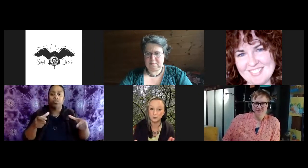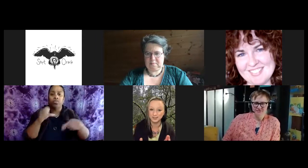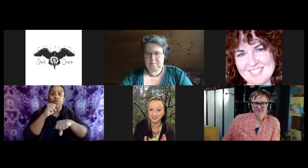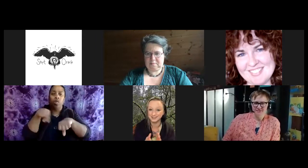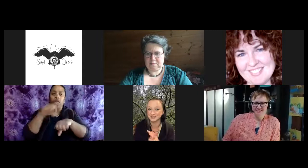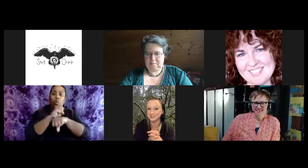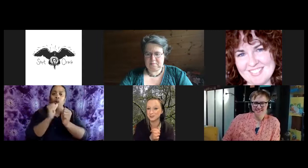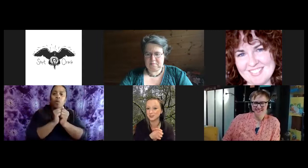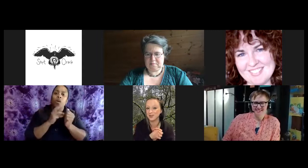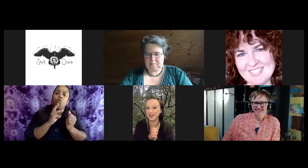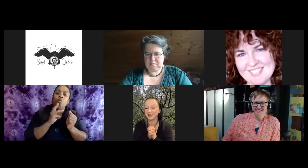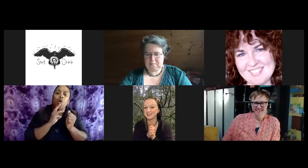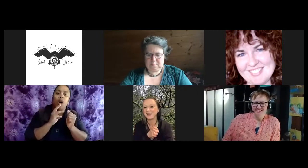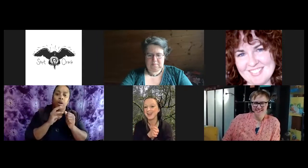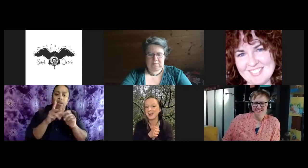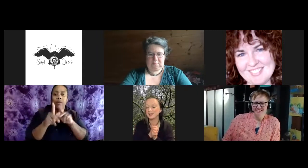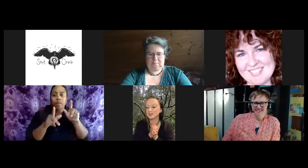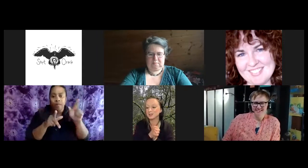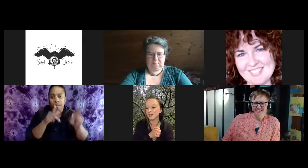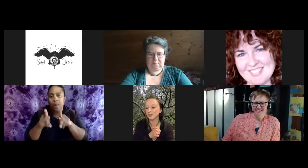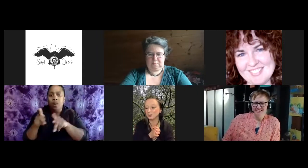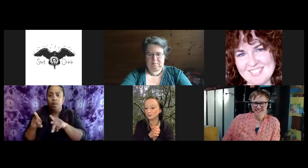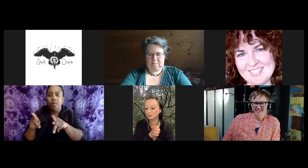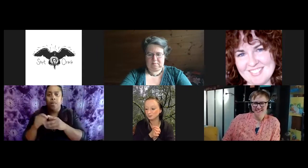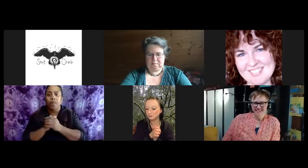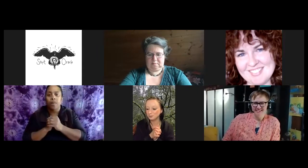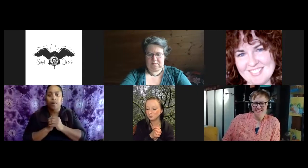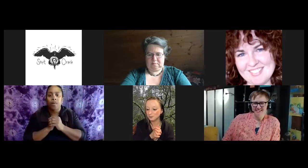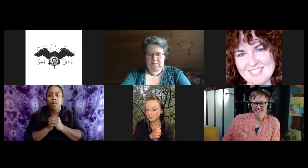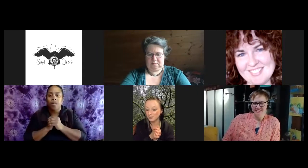water beings to do that. And so